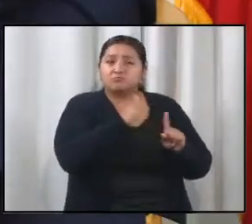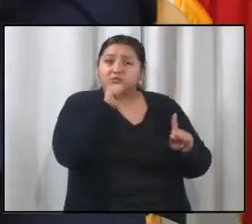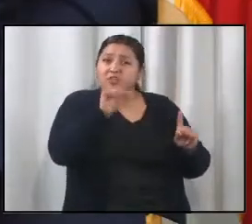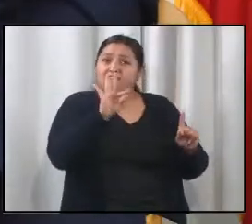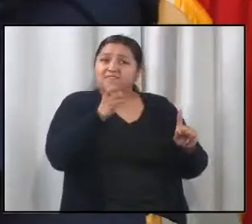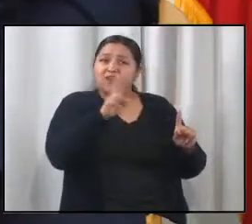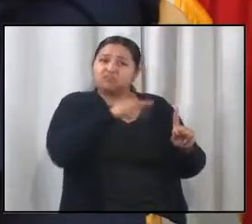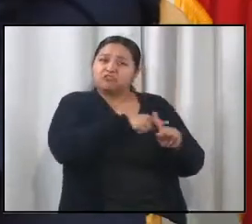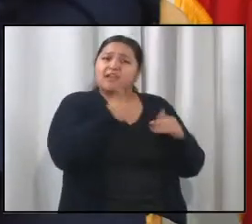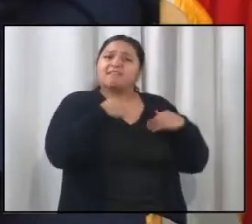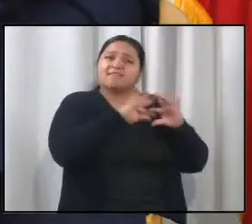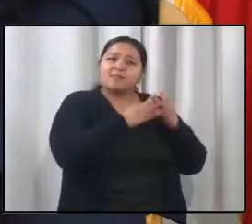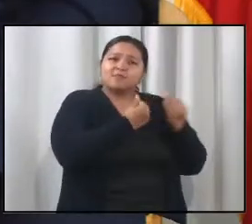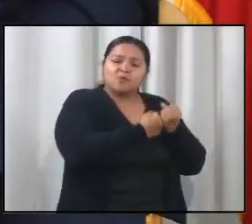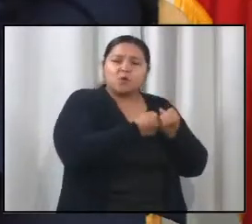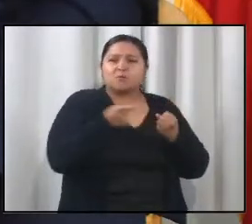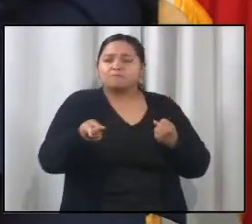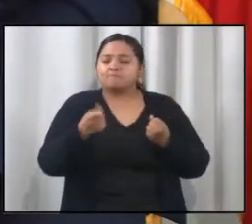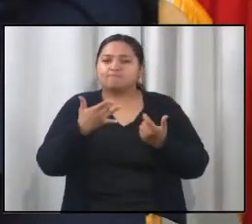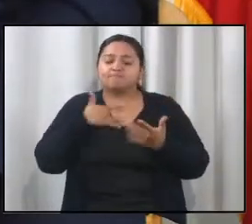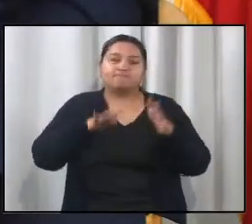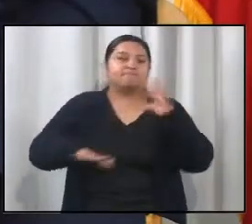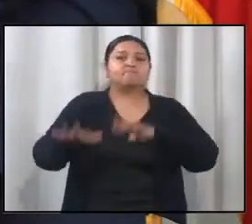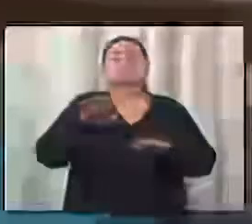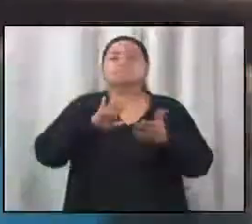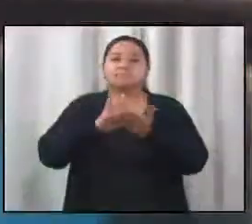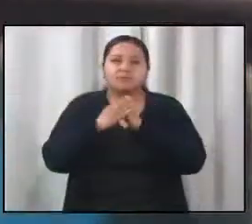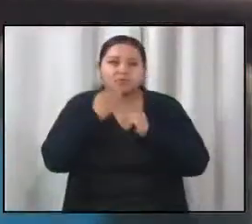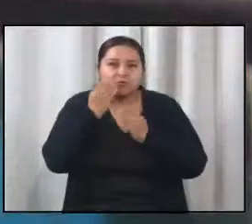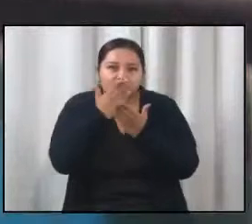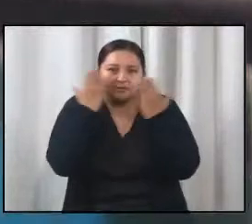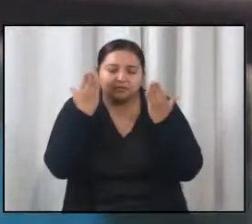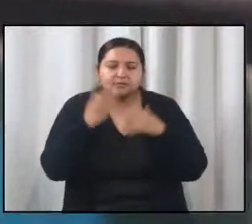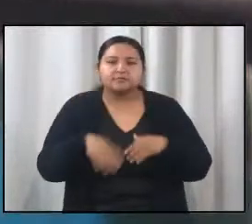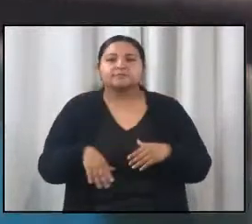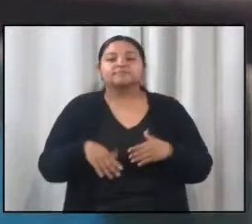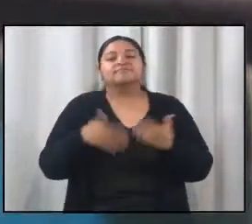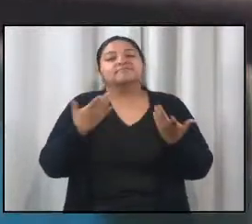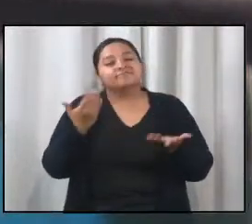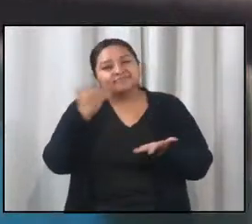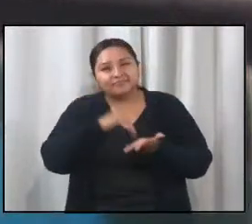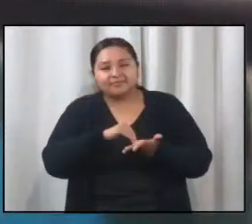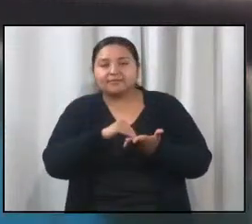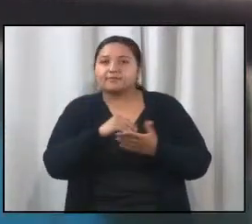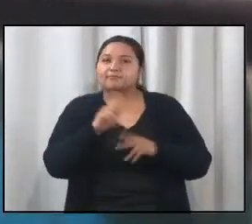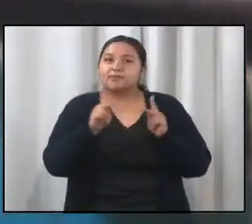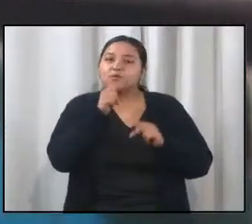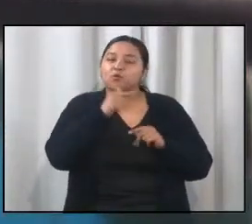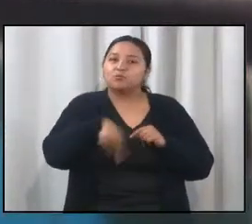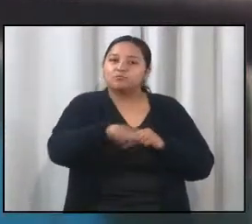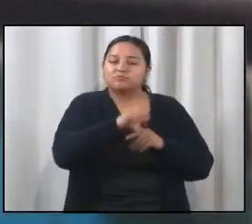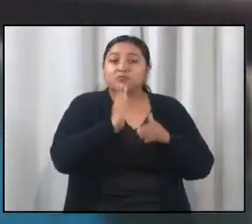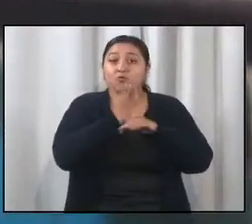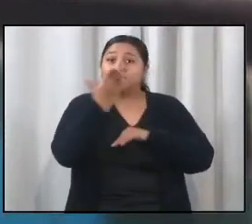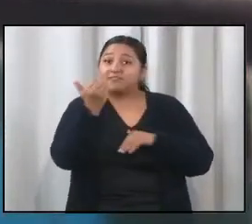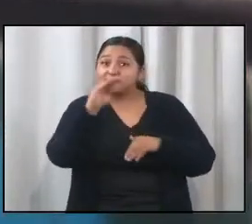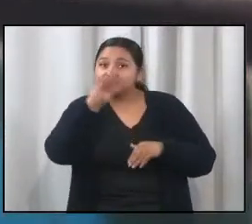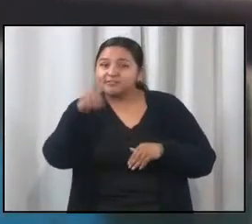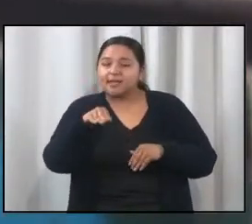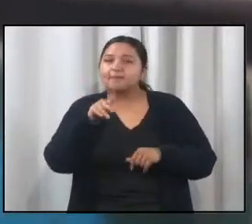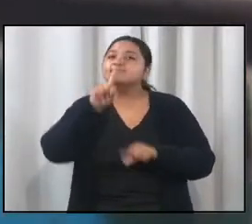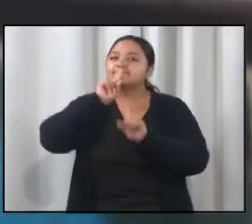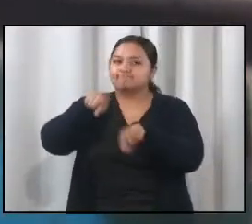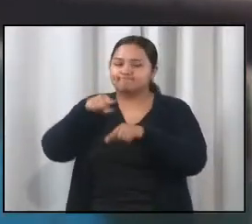is experiencing. We have a lot of people experiencing trauma through their childhood. More than 15% report